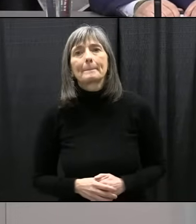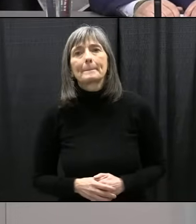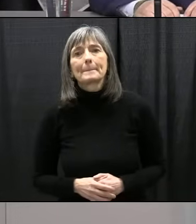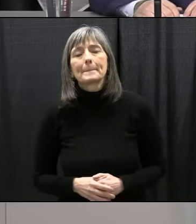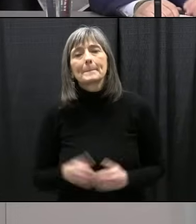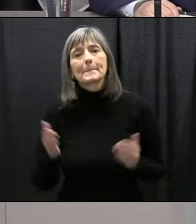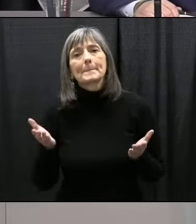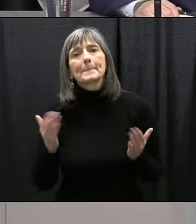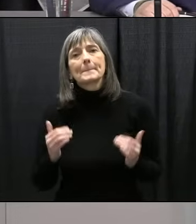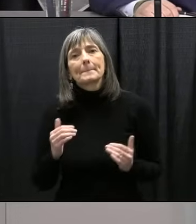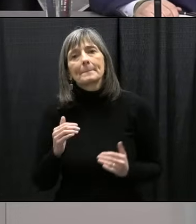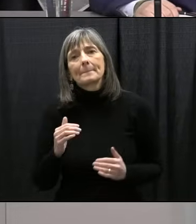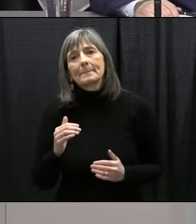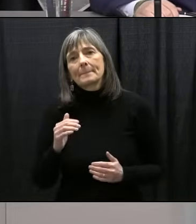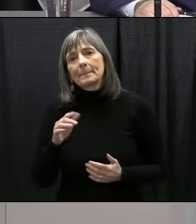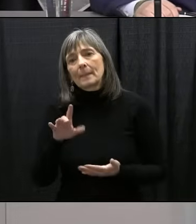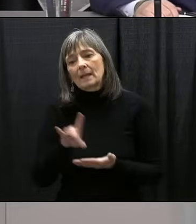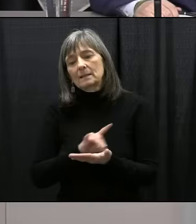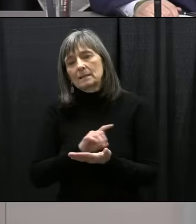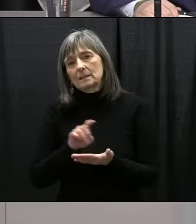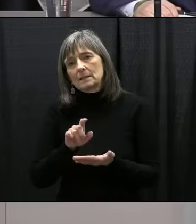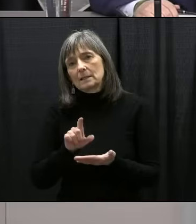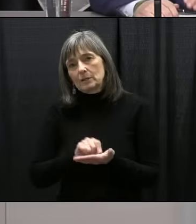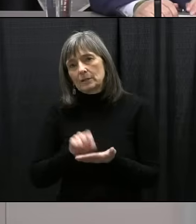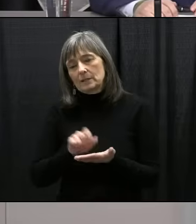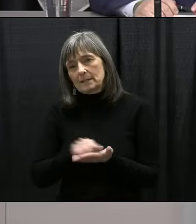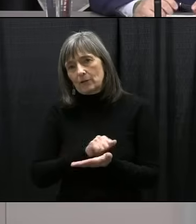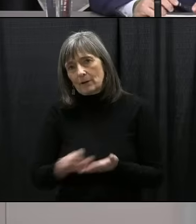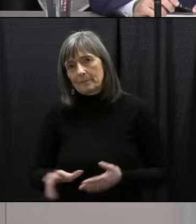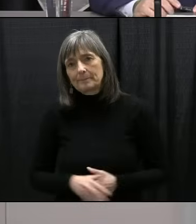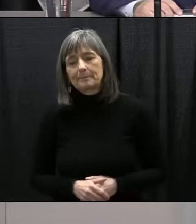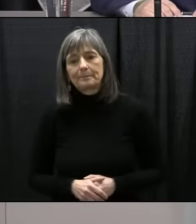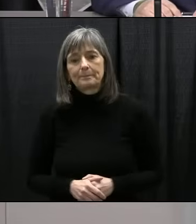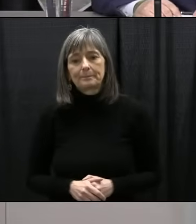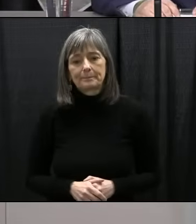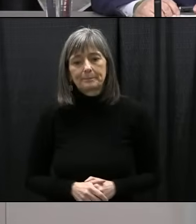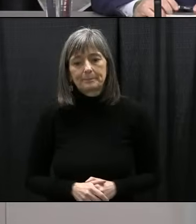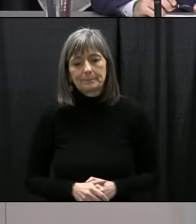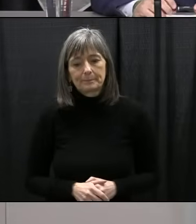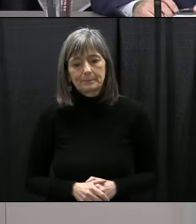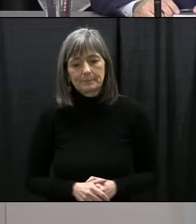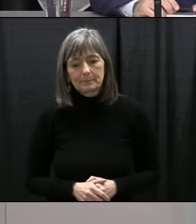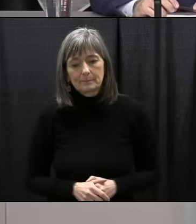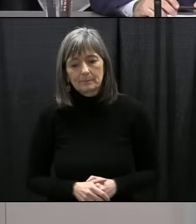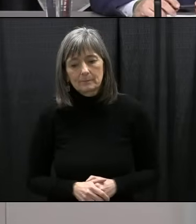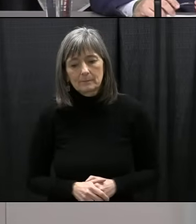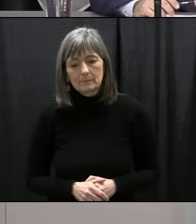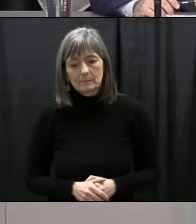Our next questions are from Peter Jackson with The Telegram. Peter, please go ahead.